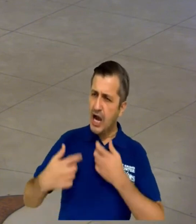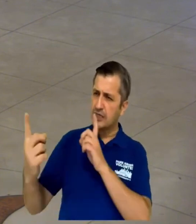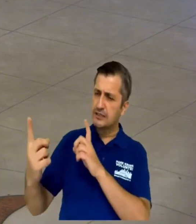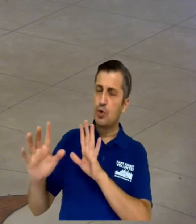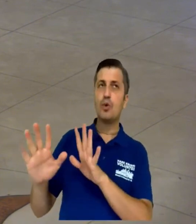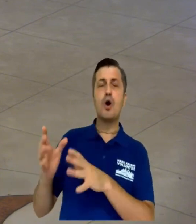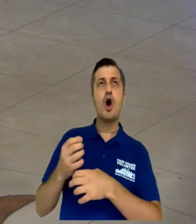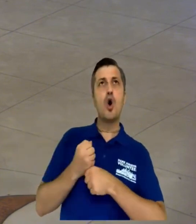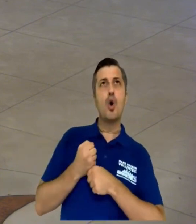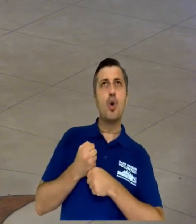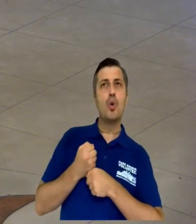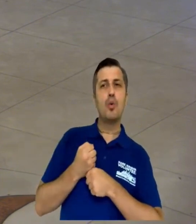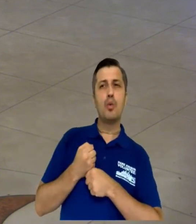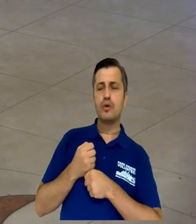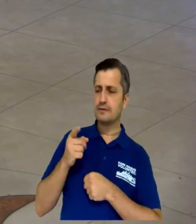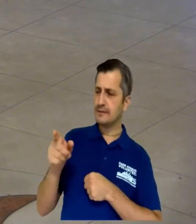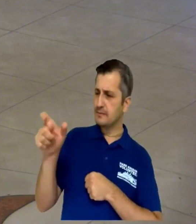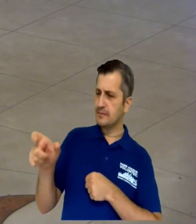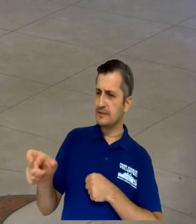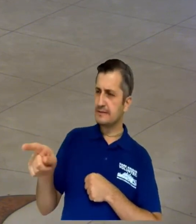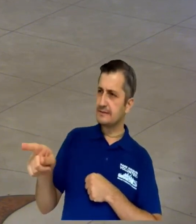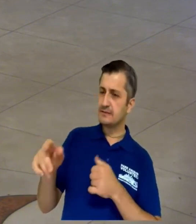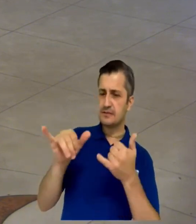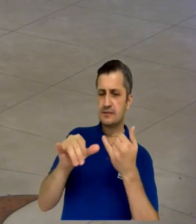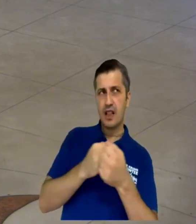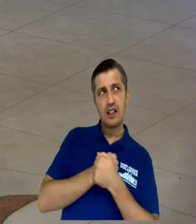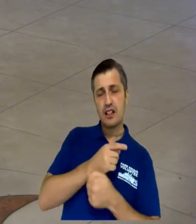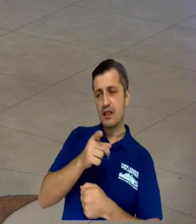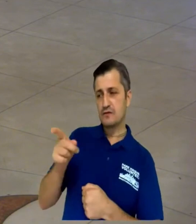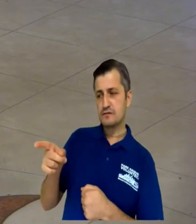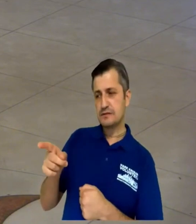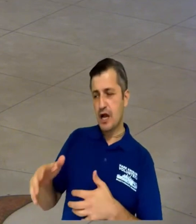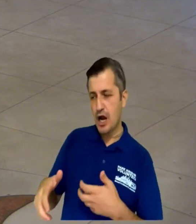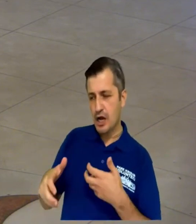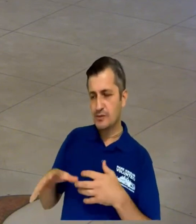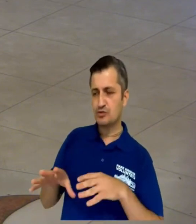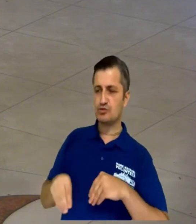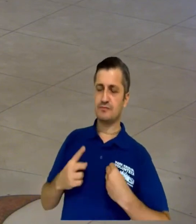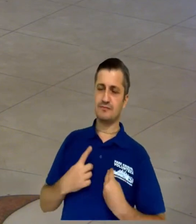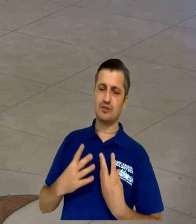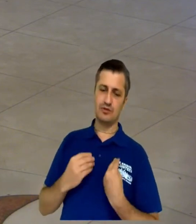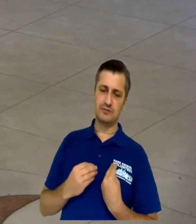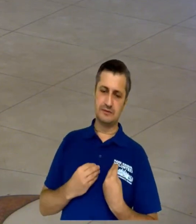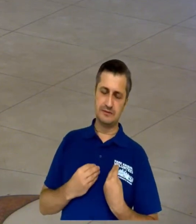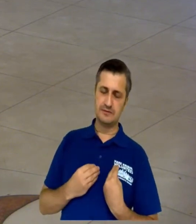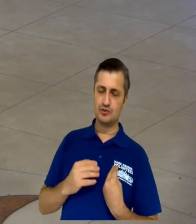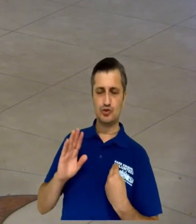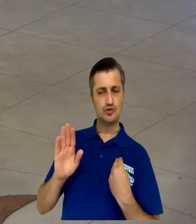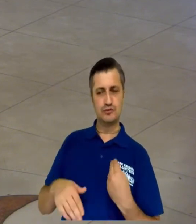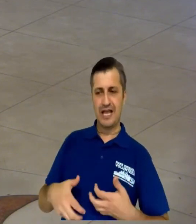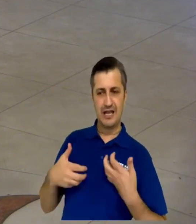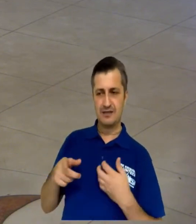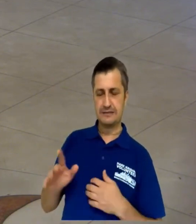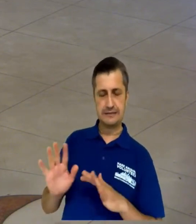is actually dear to Krishna, so should I actually get angry? So that thought comes in our mind, right? And should I actually steal? Because,